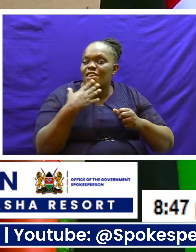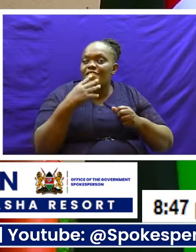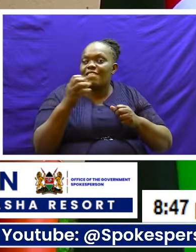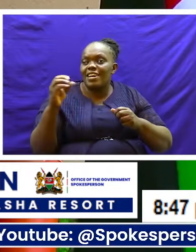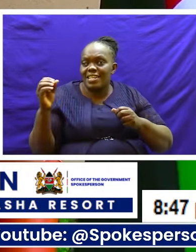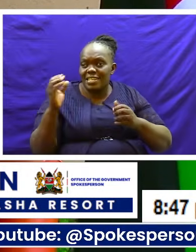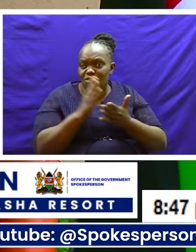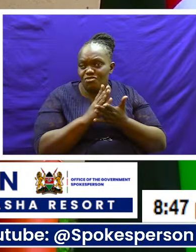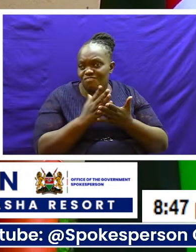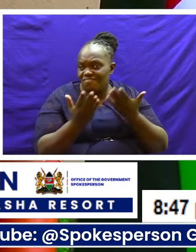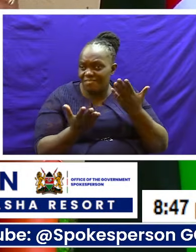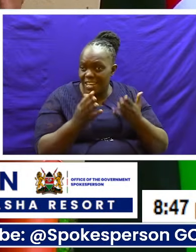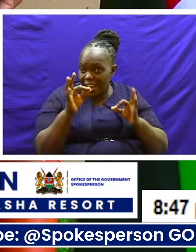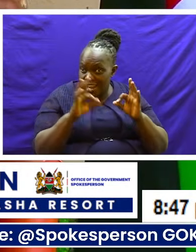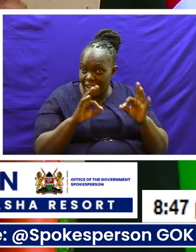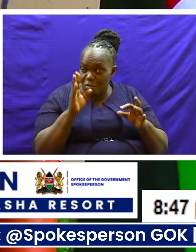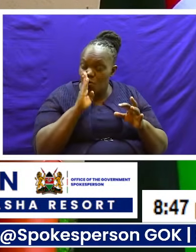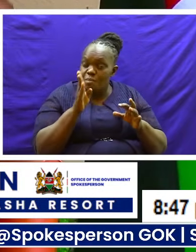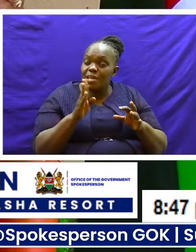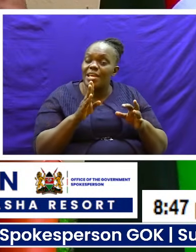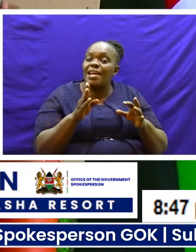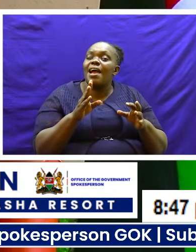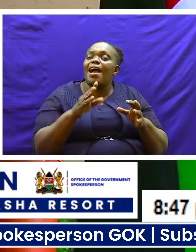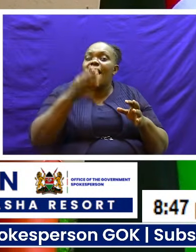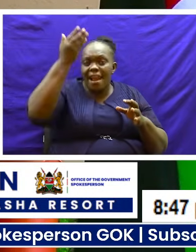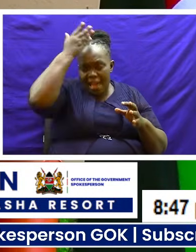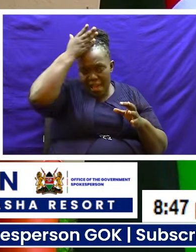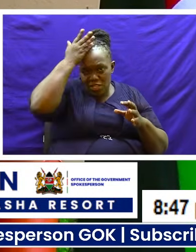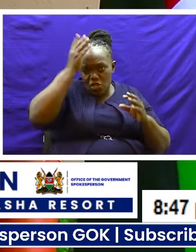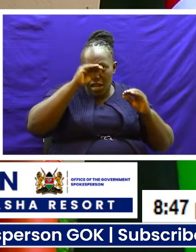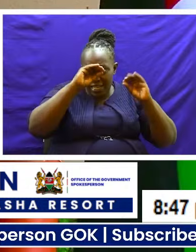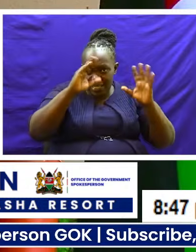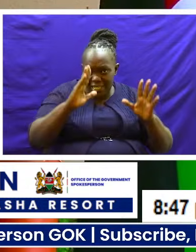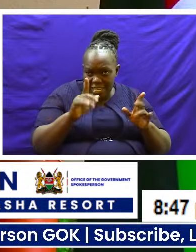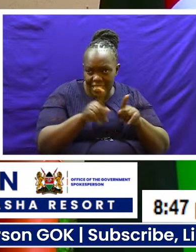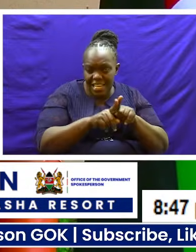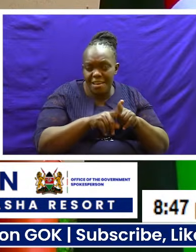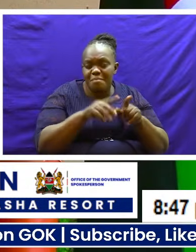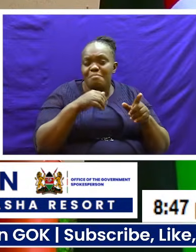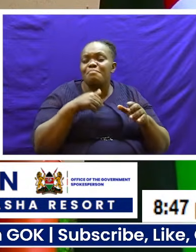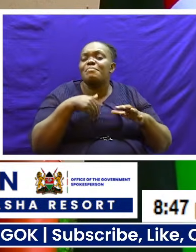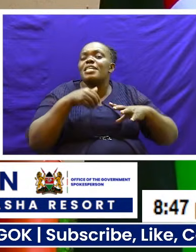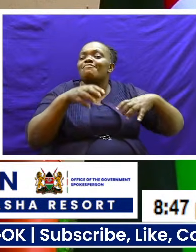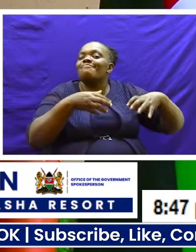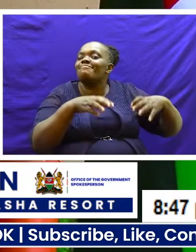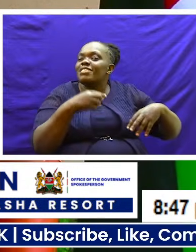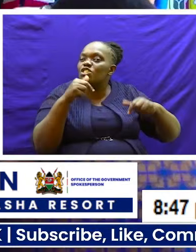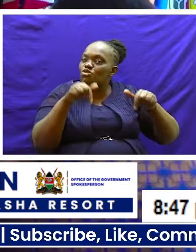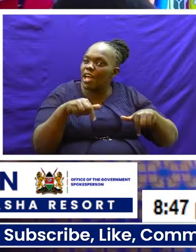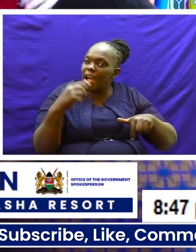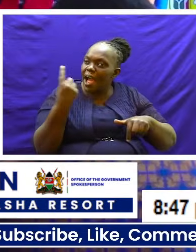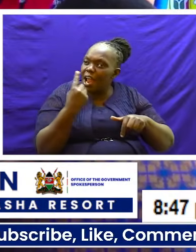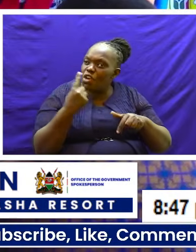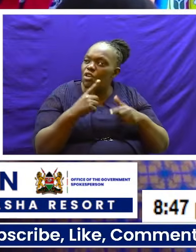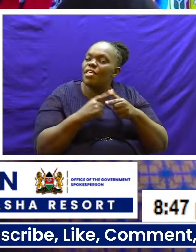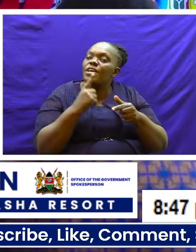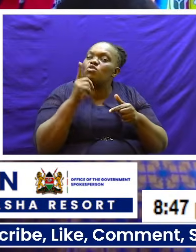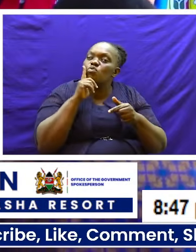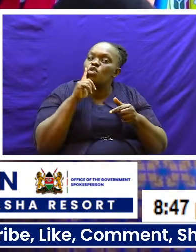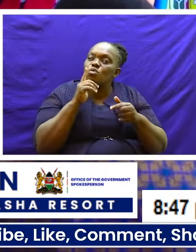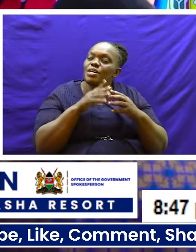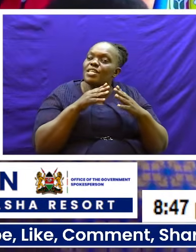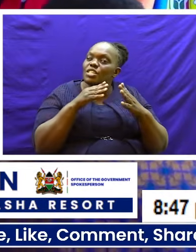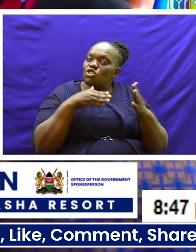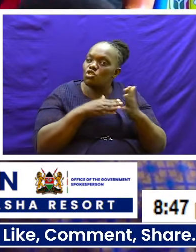will determine whether I will be a nurse or a teacher. Si afadhali nilime leo. Alafu uache kulima keshowe.